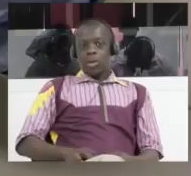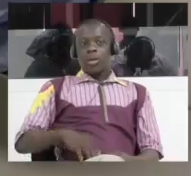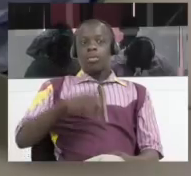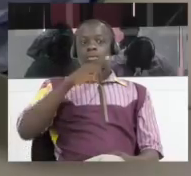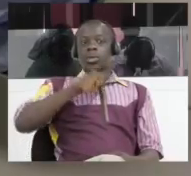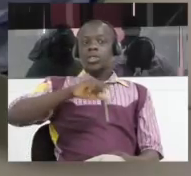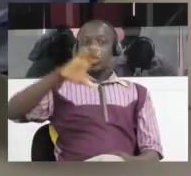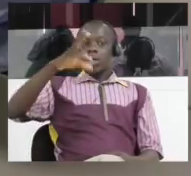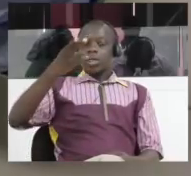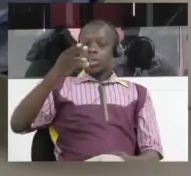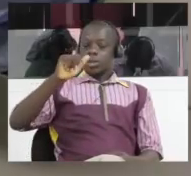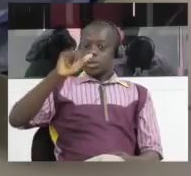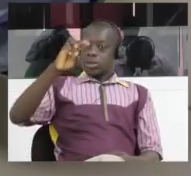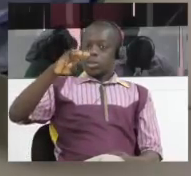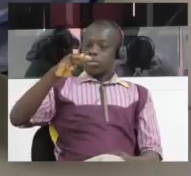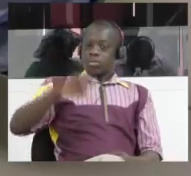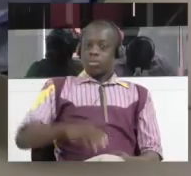Mr. Cham.